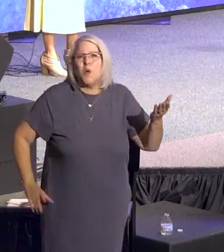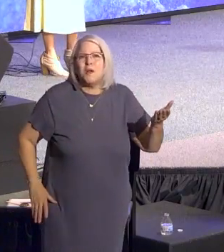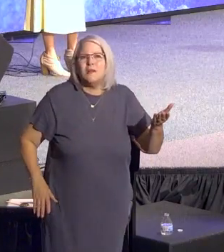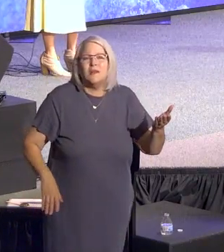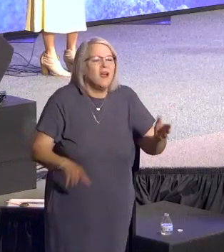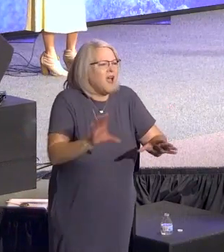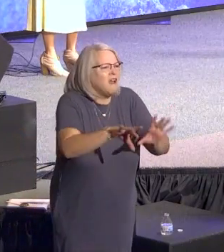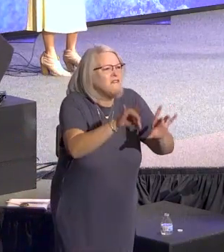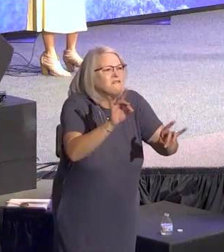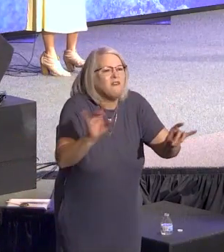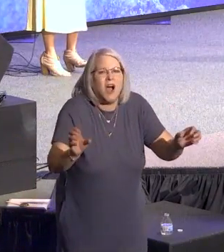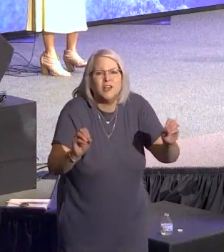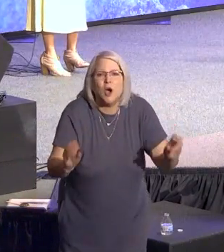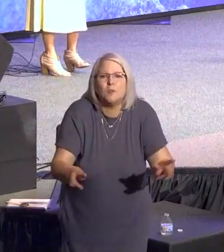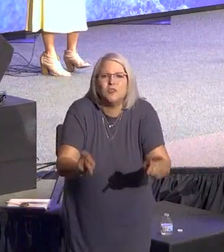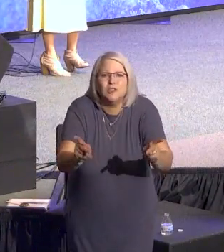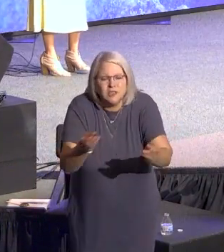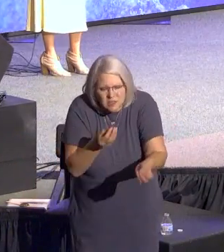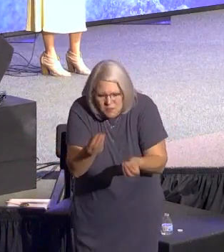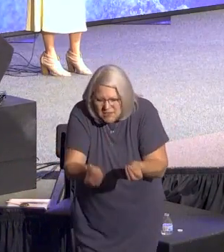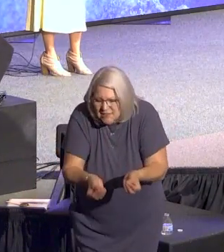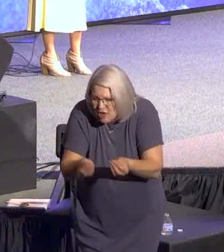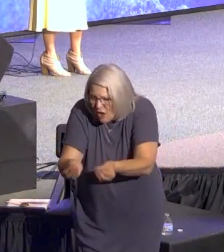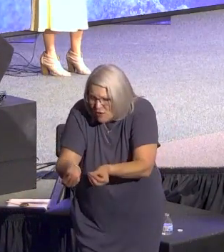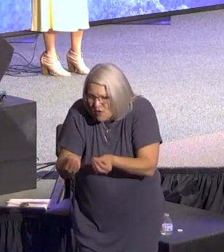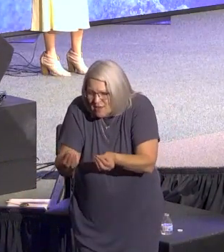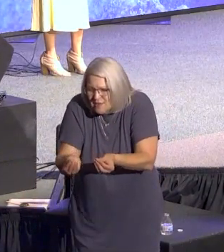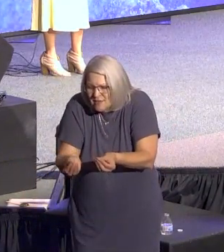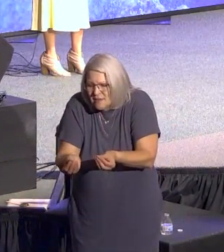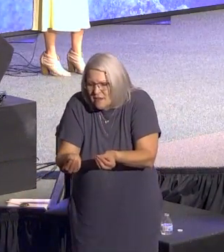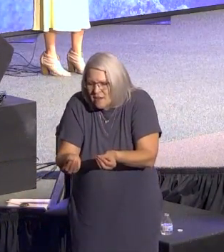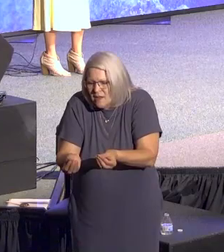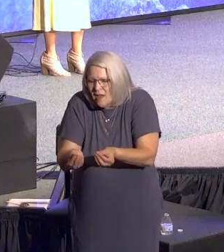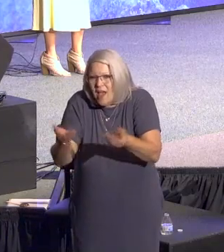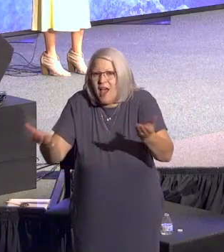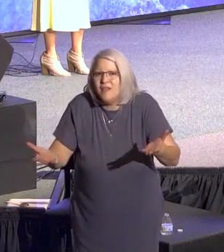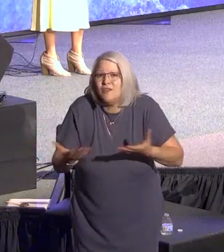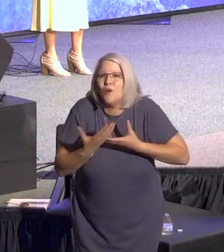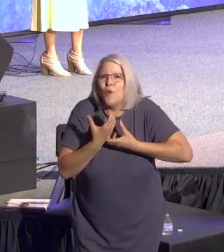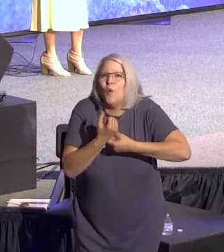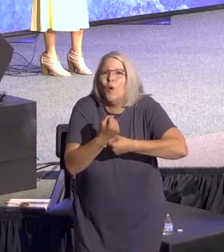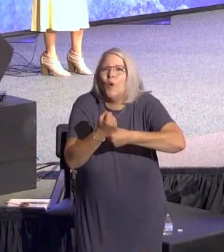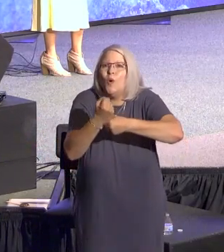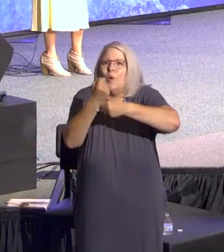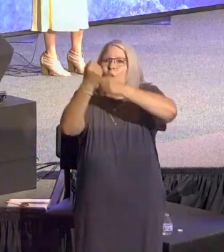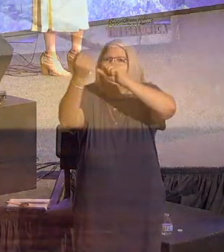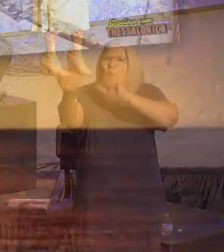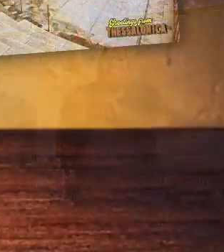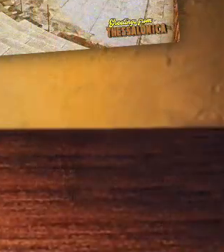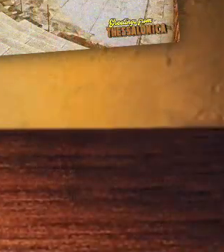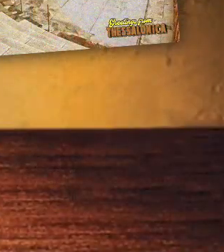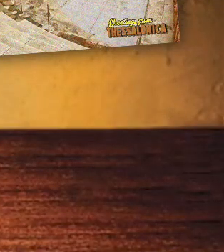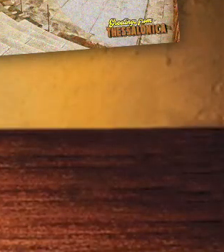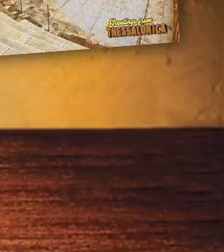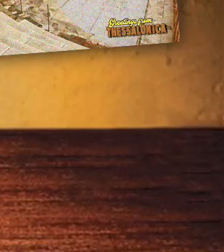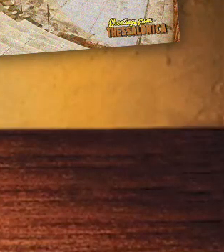generous and as a child of God to come boldly before our Lord and Savior.